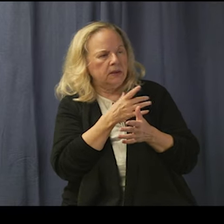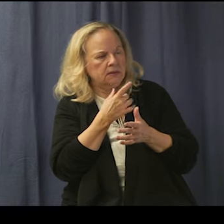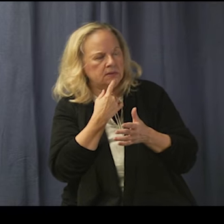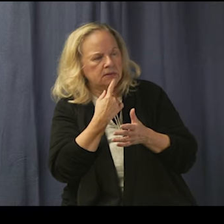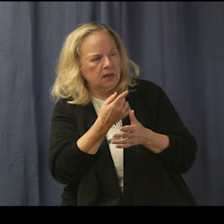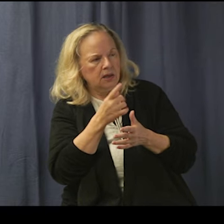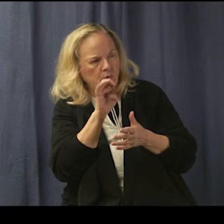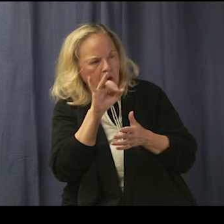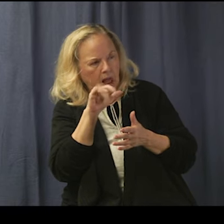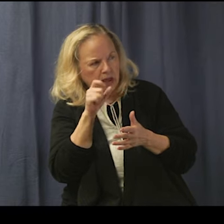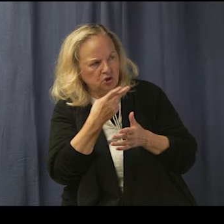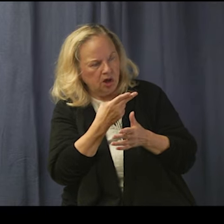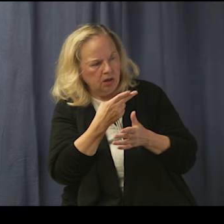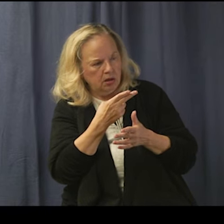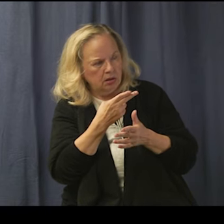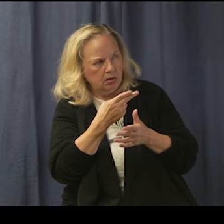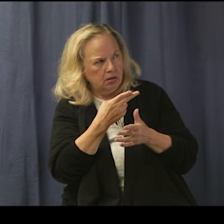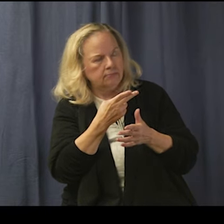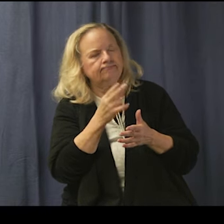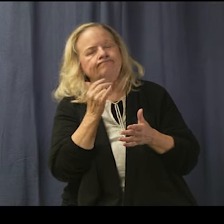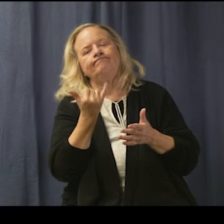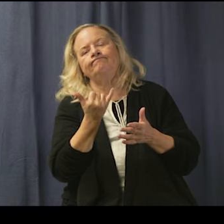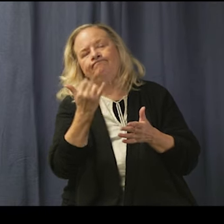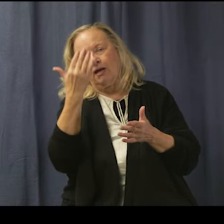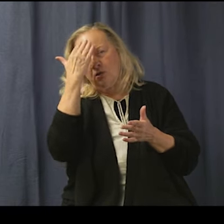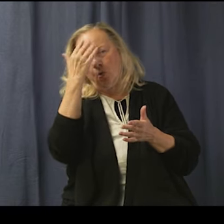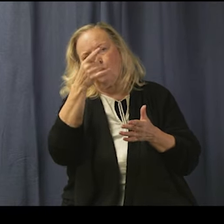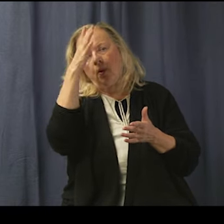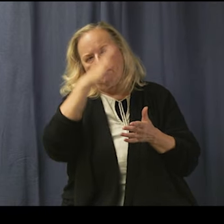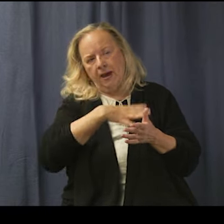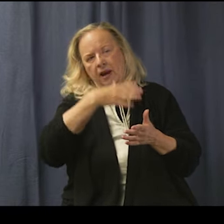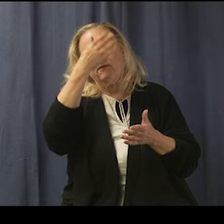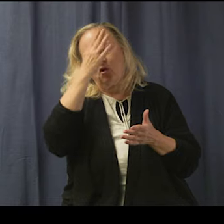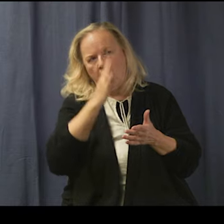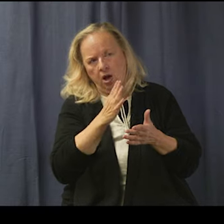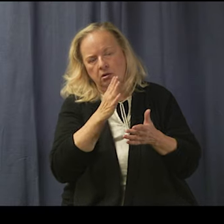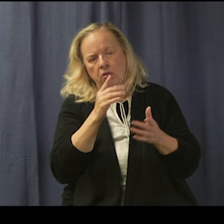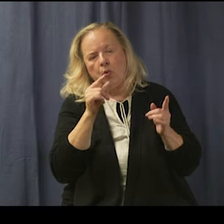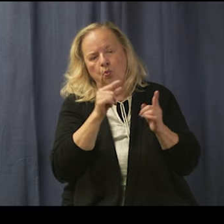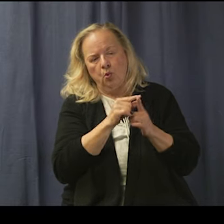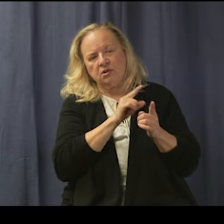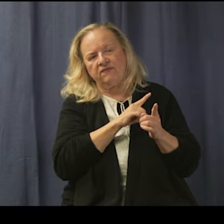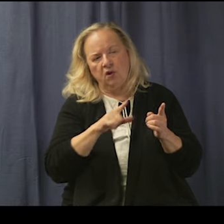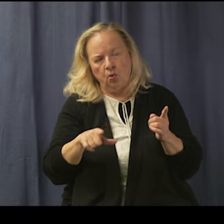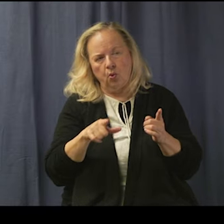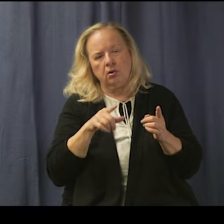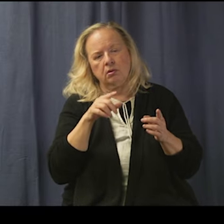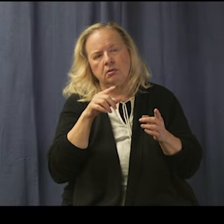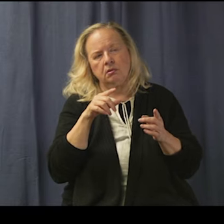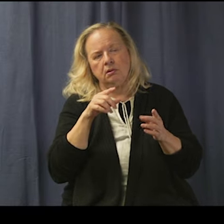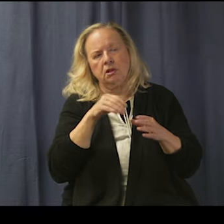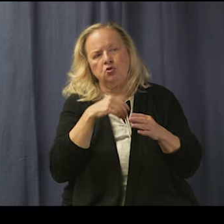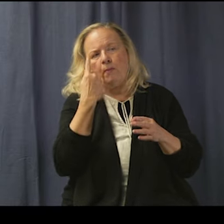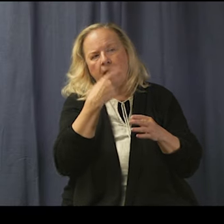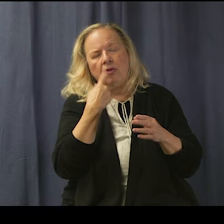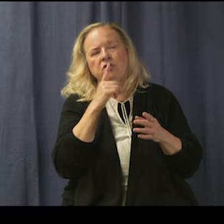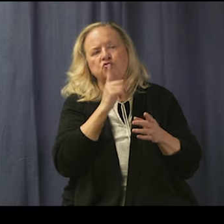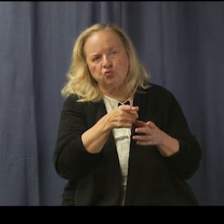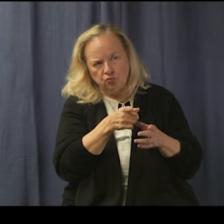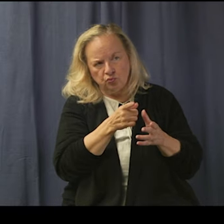to Elijah, now by this I know that you are man of God, that the word of the Lord in your mouth